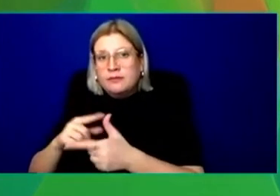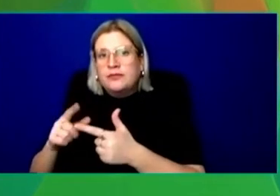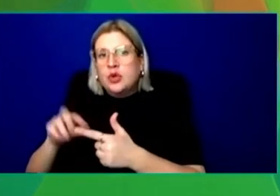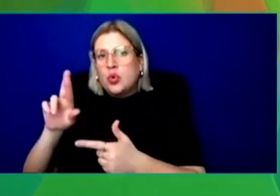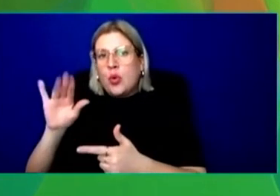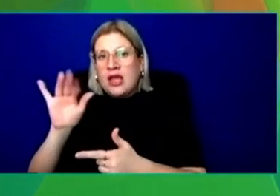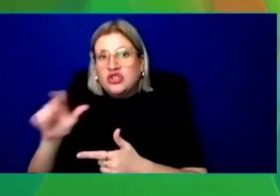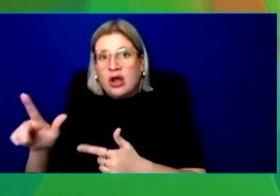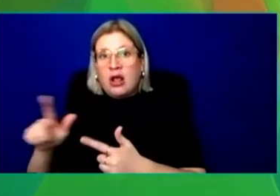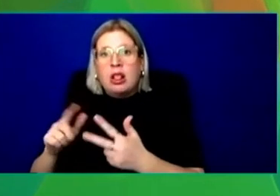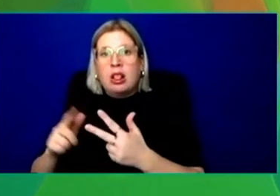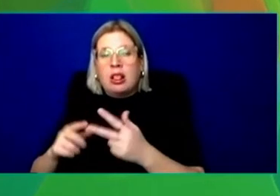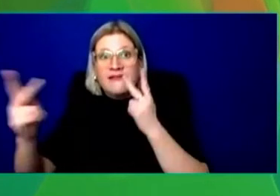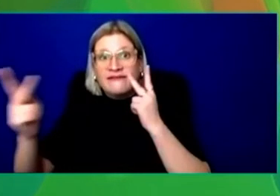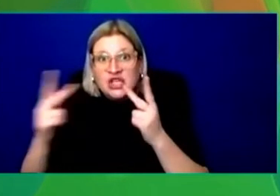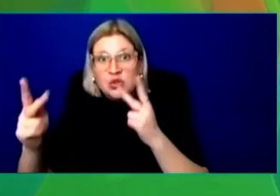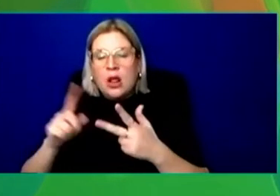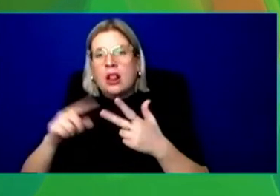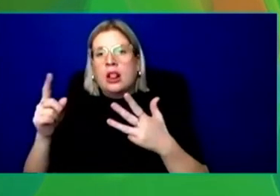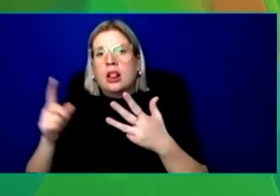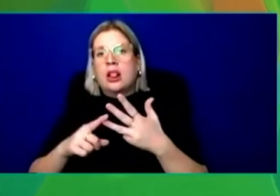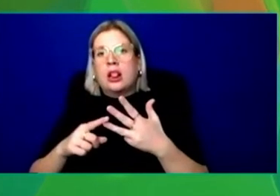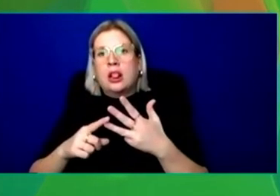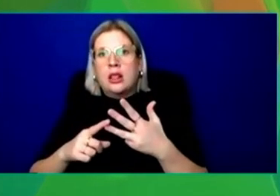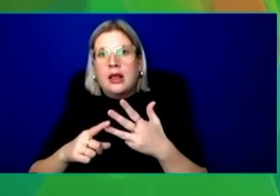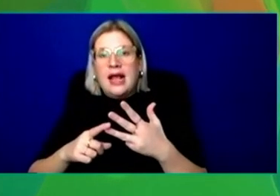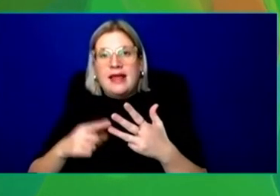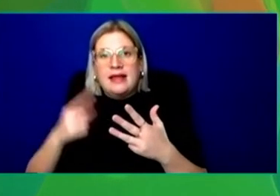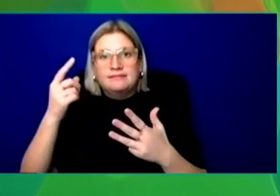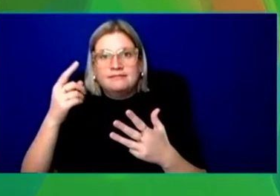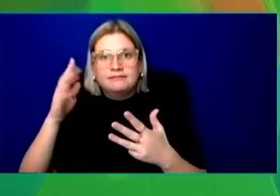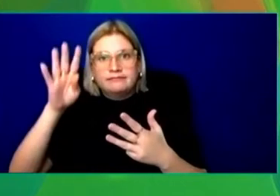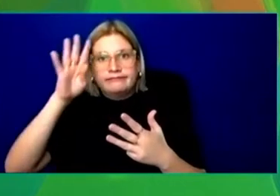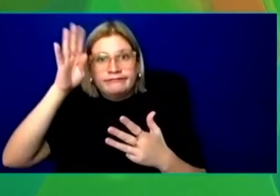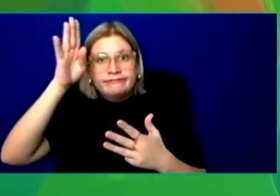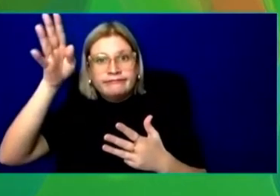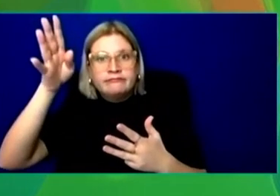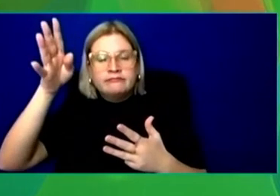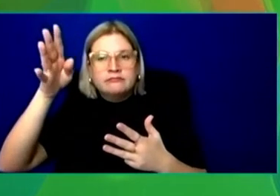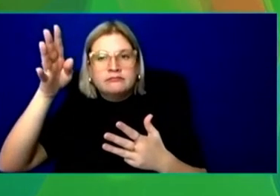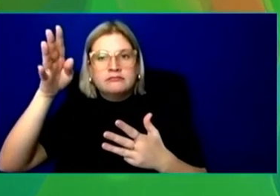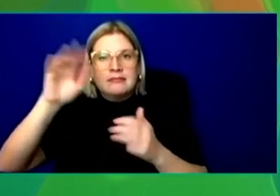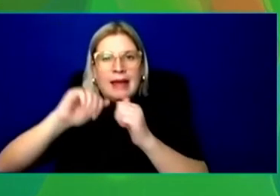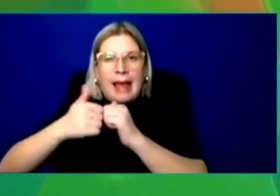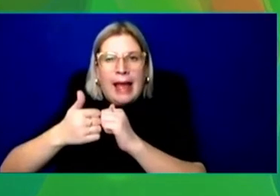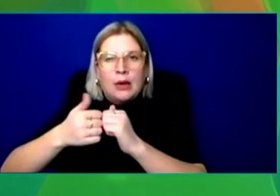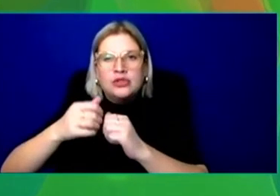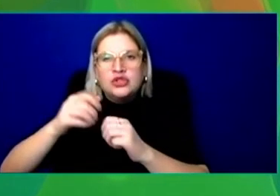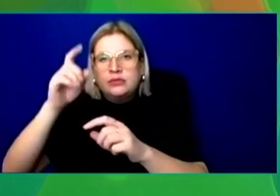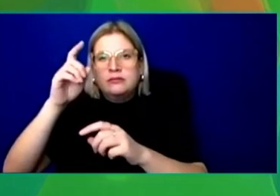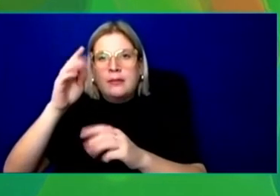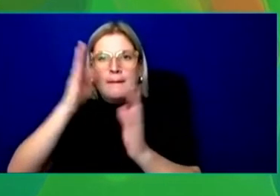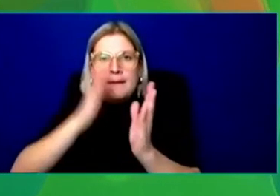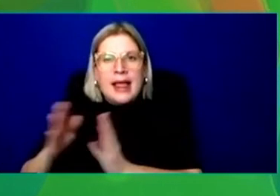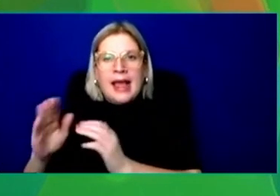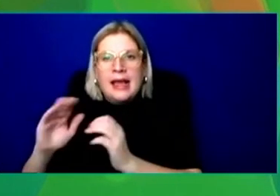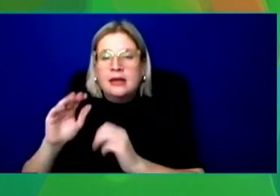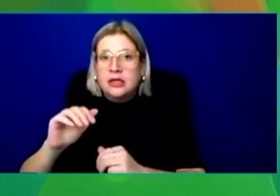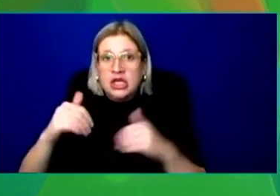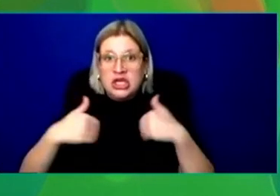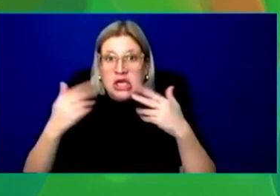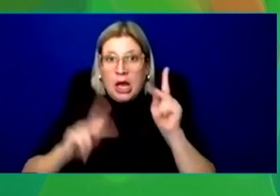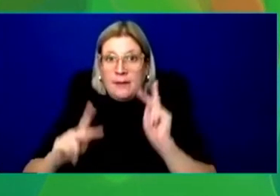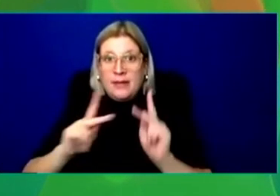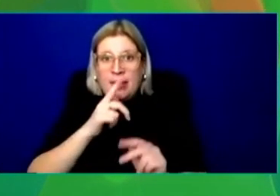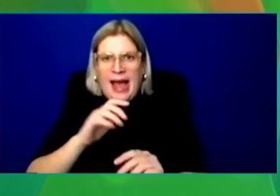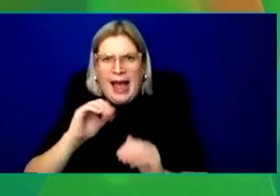literacies, visual literacies, and speculative ones, right? How are we getting young people, not just to think critically, but to think